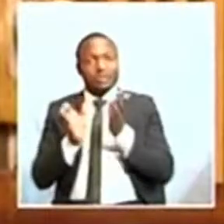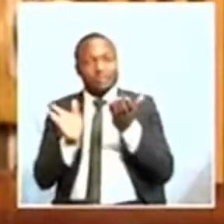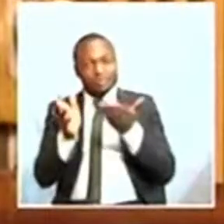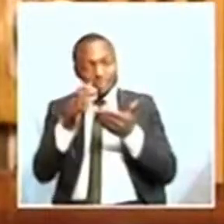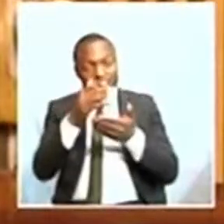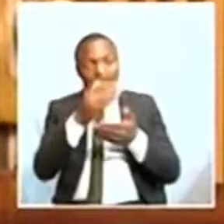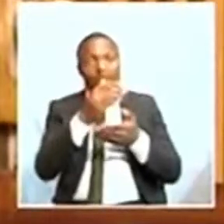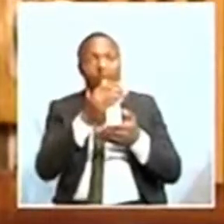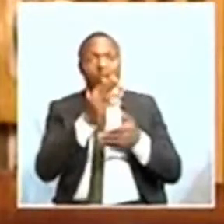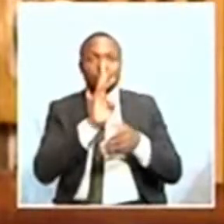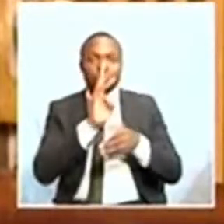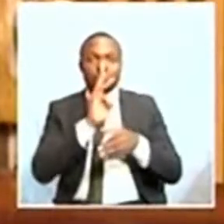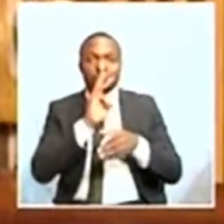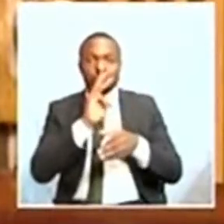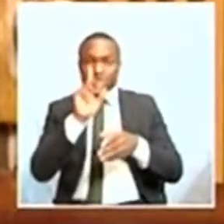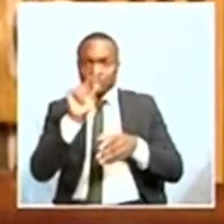during the